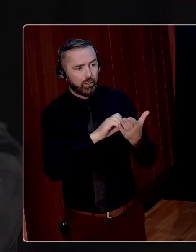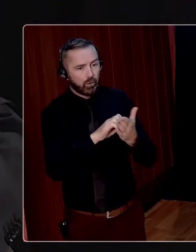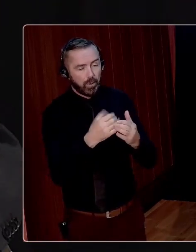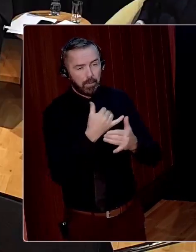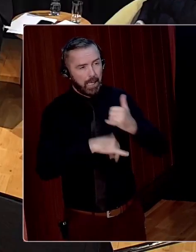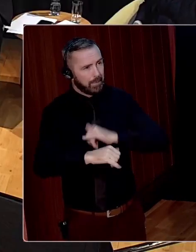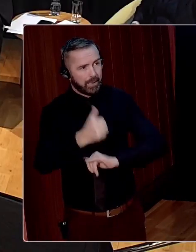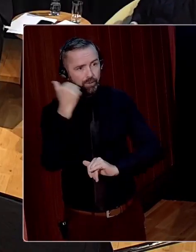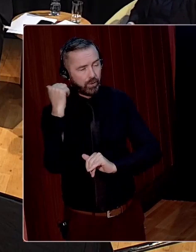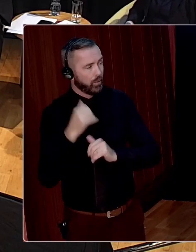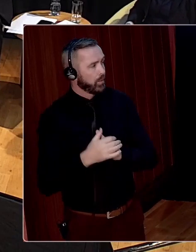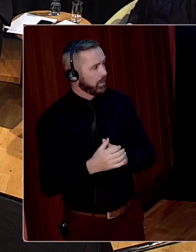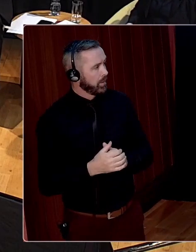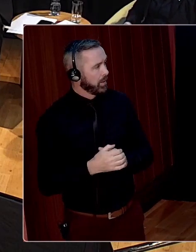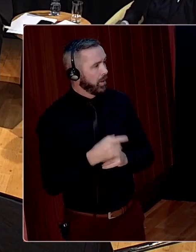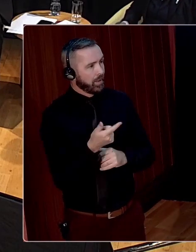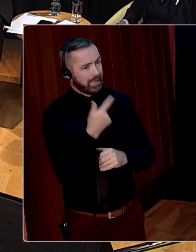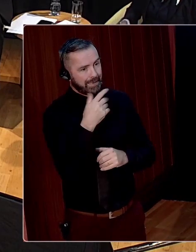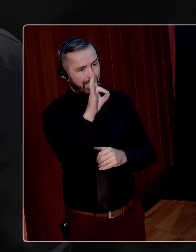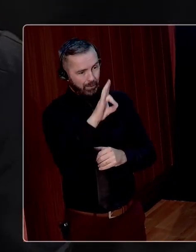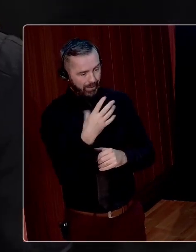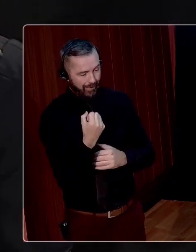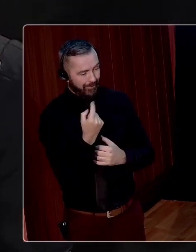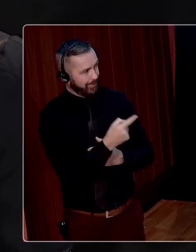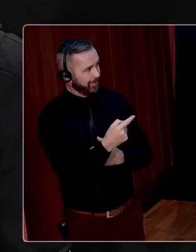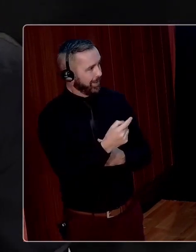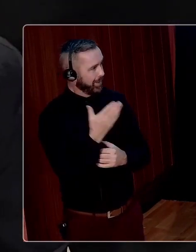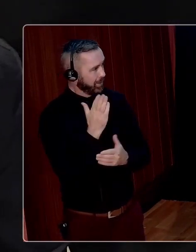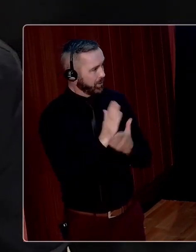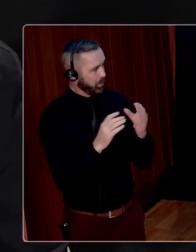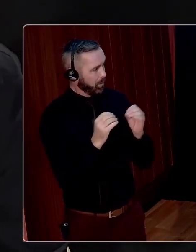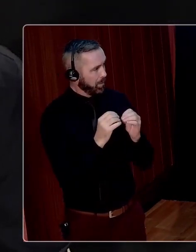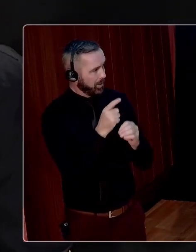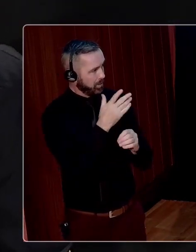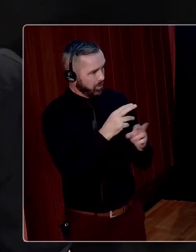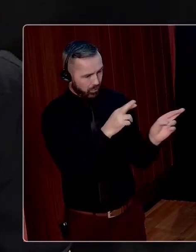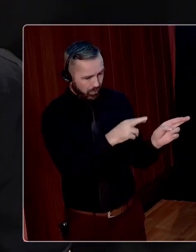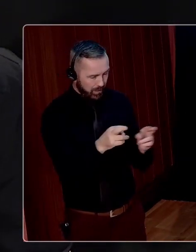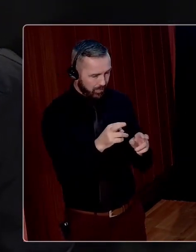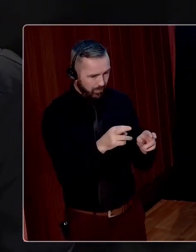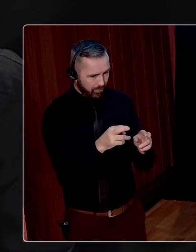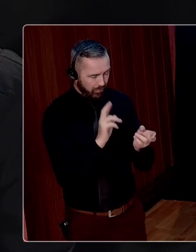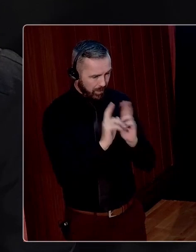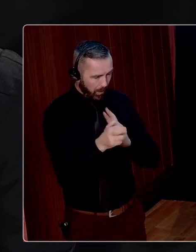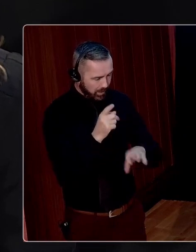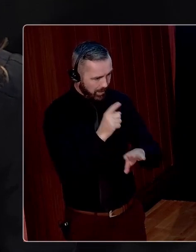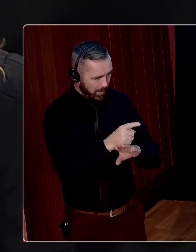that's many, many years ago. And that's the second question, just as it happens. Somebody has said, you've just responded to